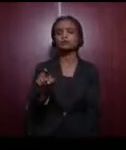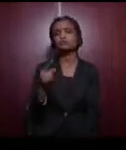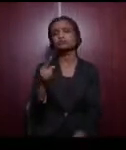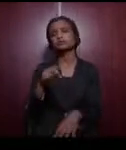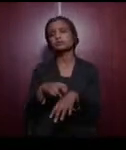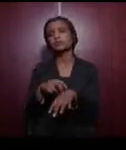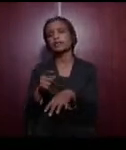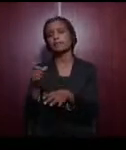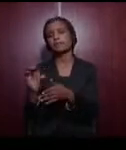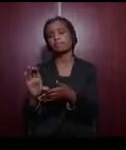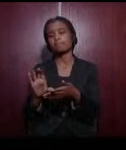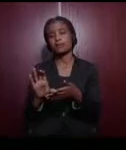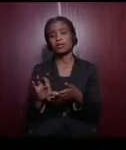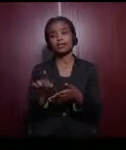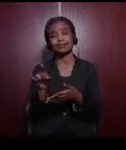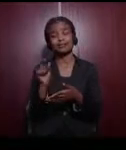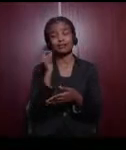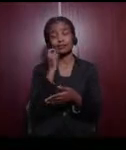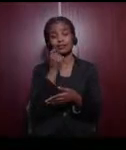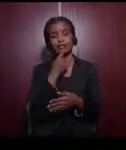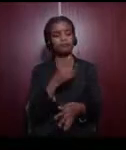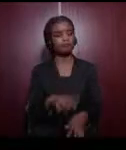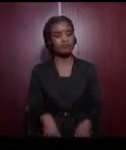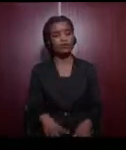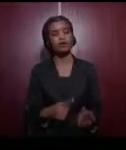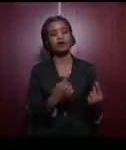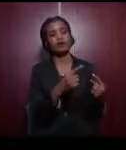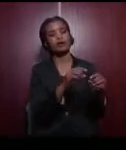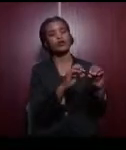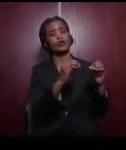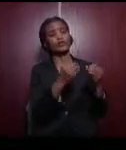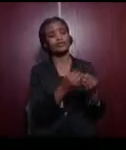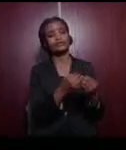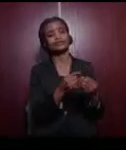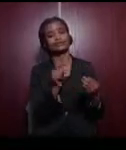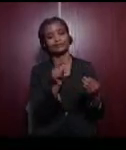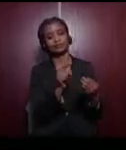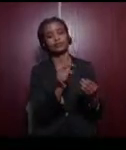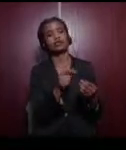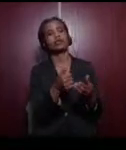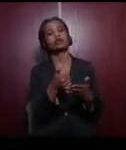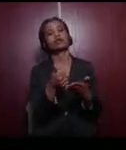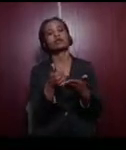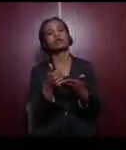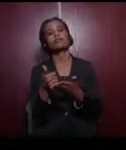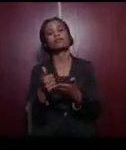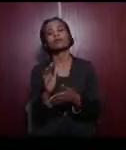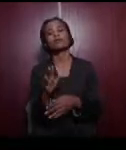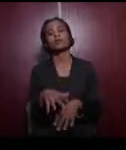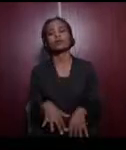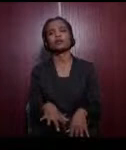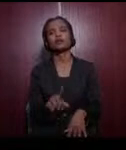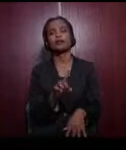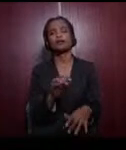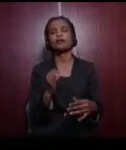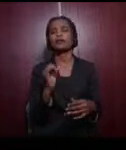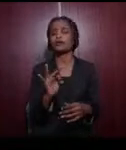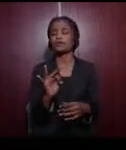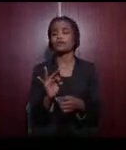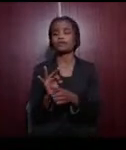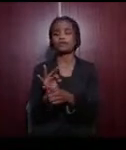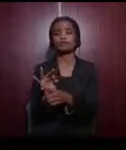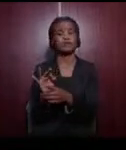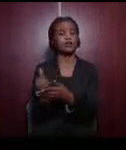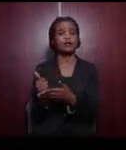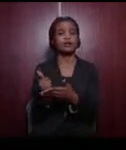organization so that the organization can help us. So can I ask if the councillor yena akhana ho thusa, what